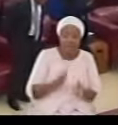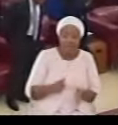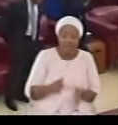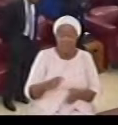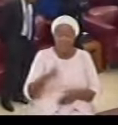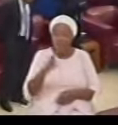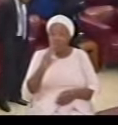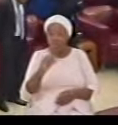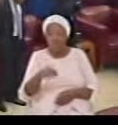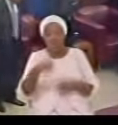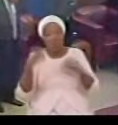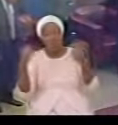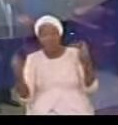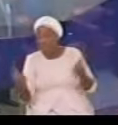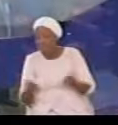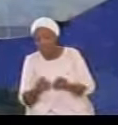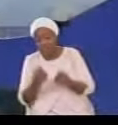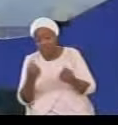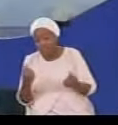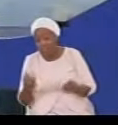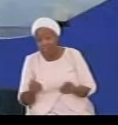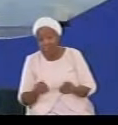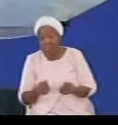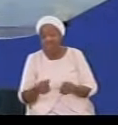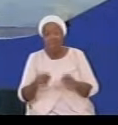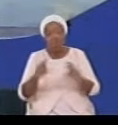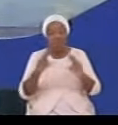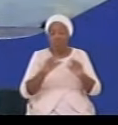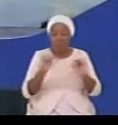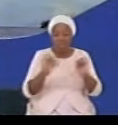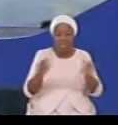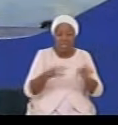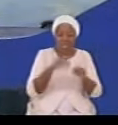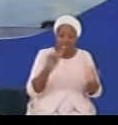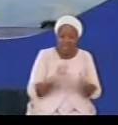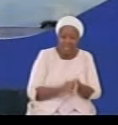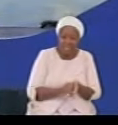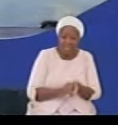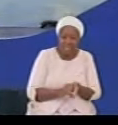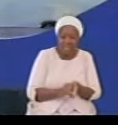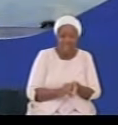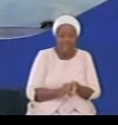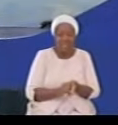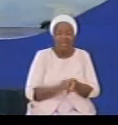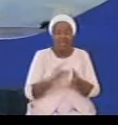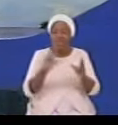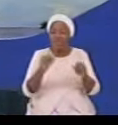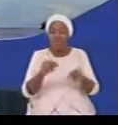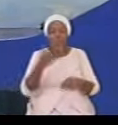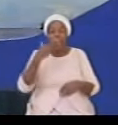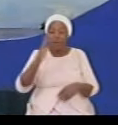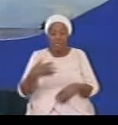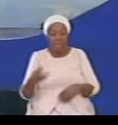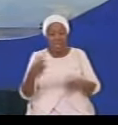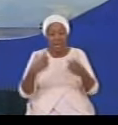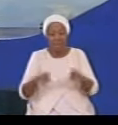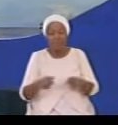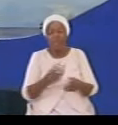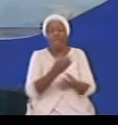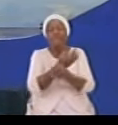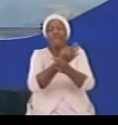No iniquity. No sin. No transgression, free.